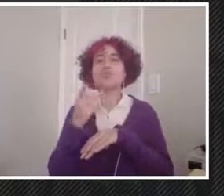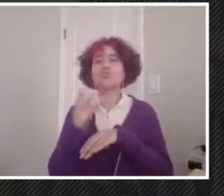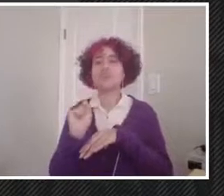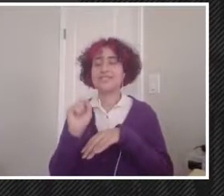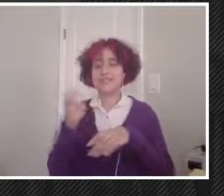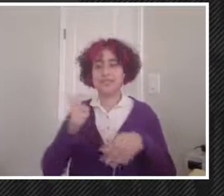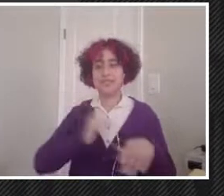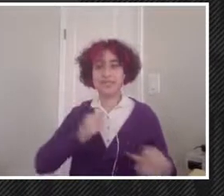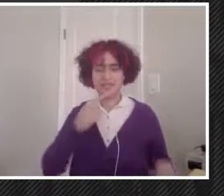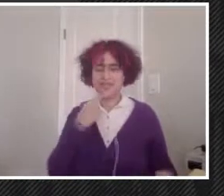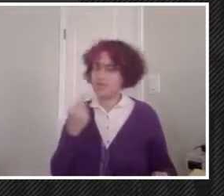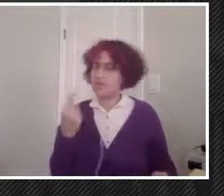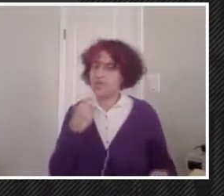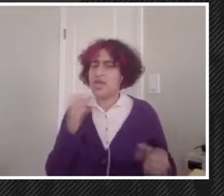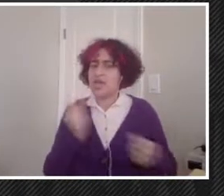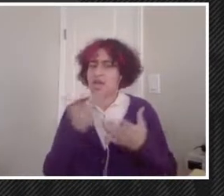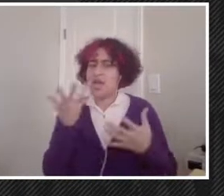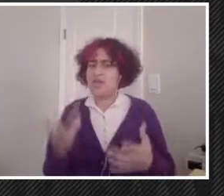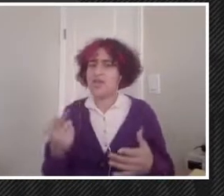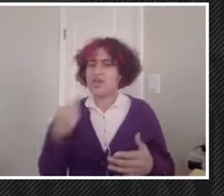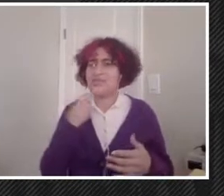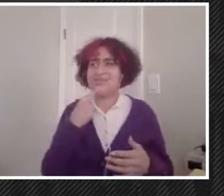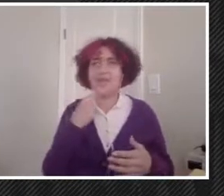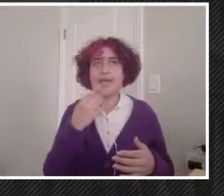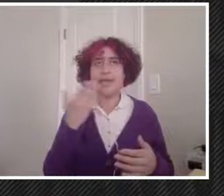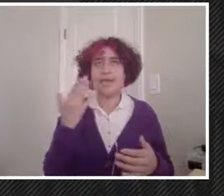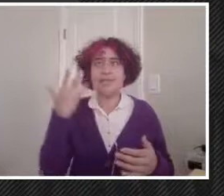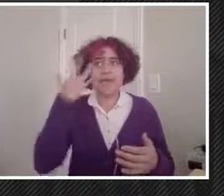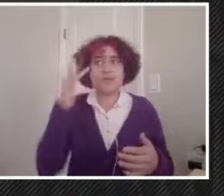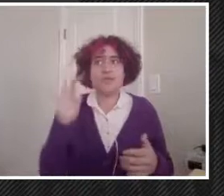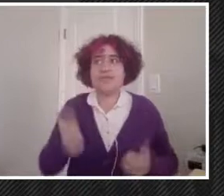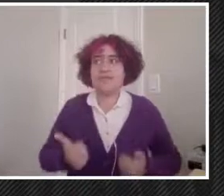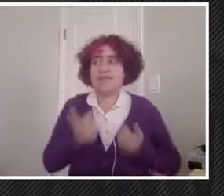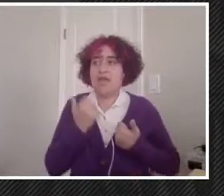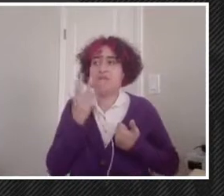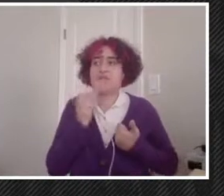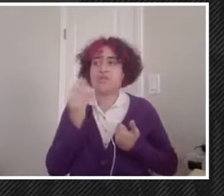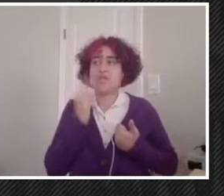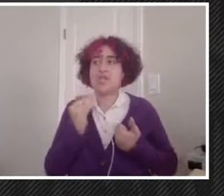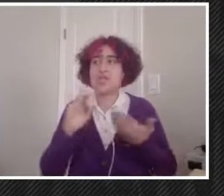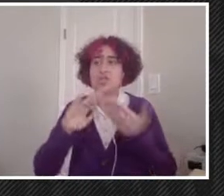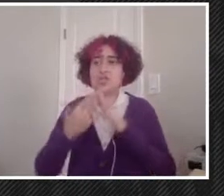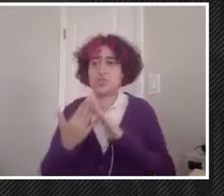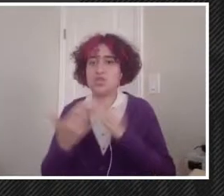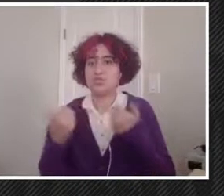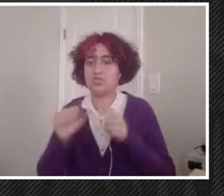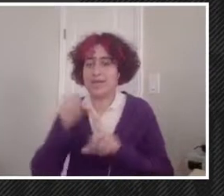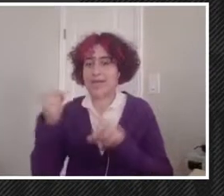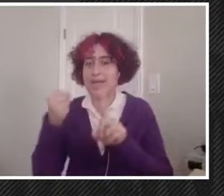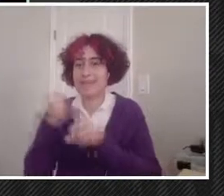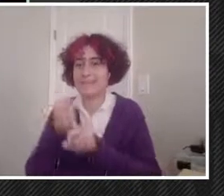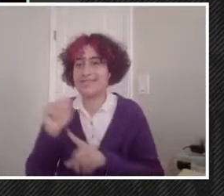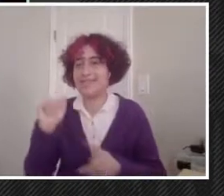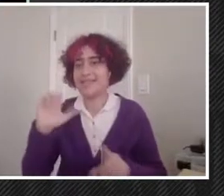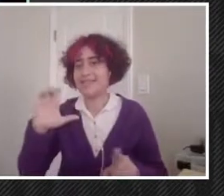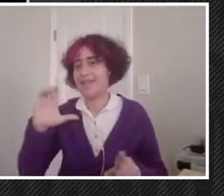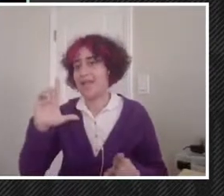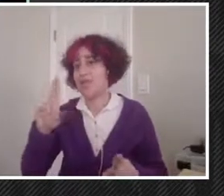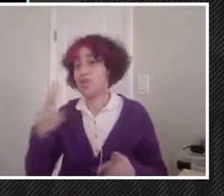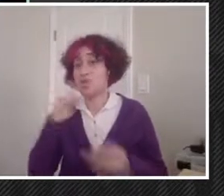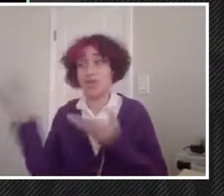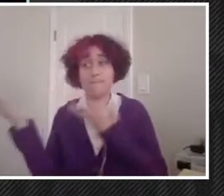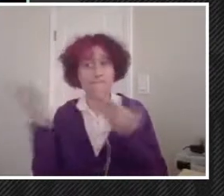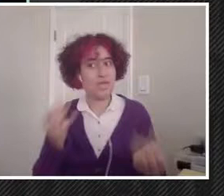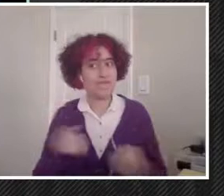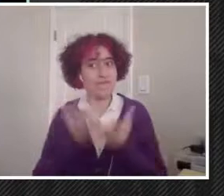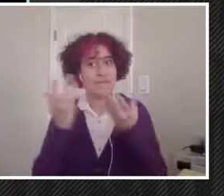Expertise of just life and the communities that we're actually trying to impact. ACLU can bring as many numbers as they want, but are they bringing those